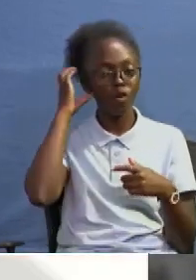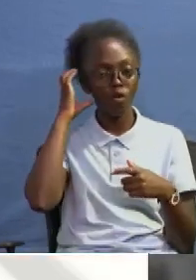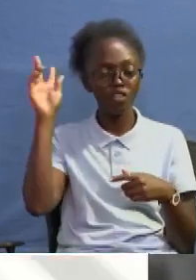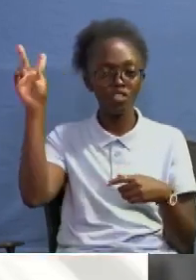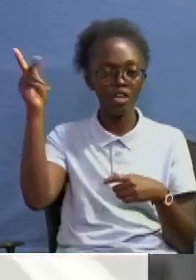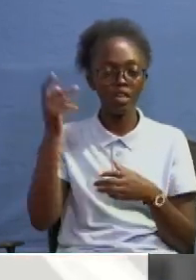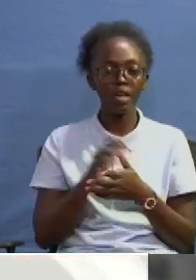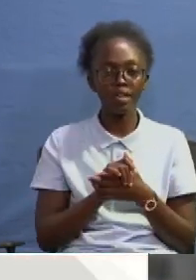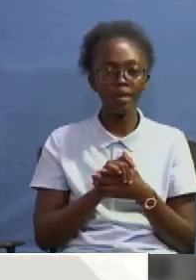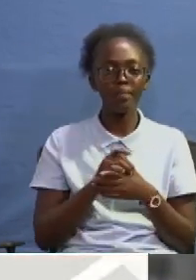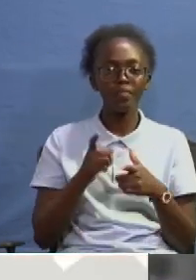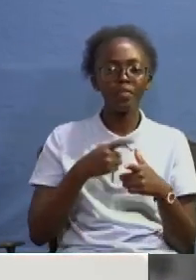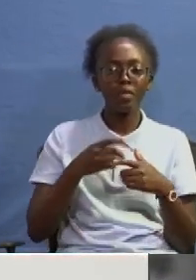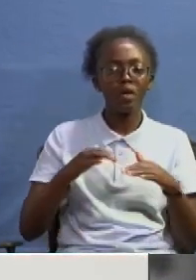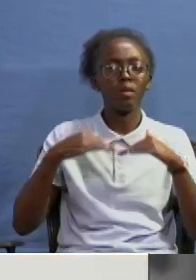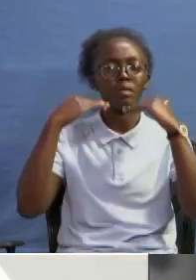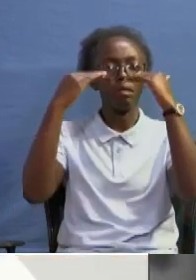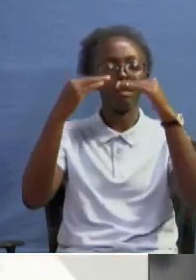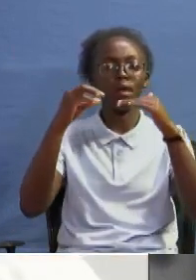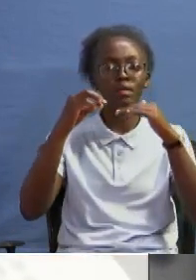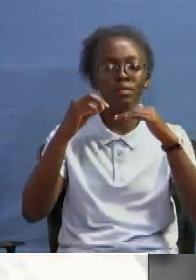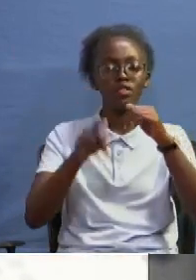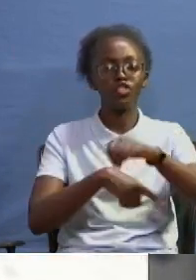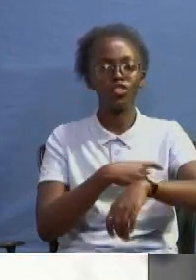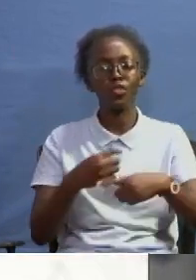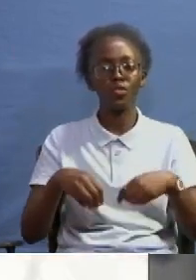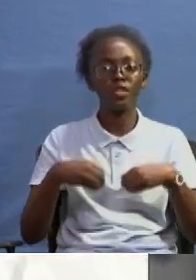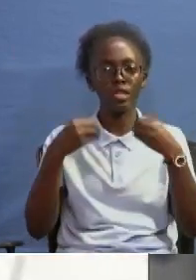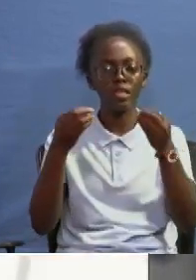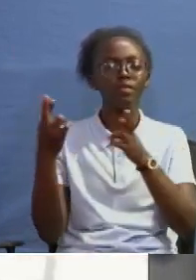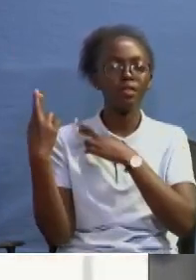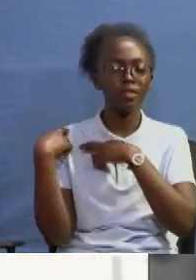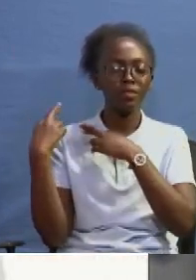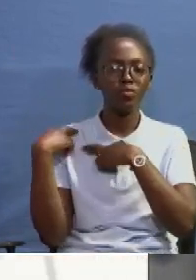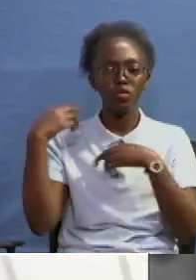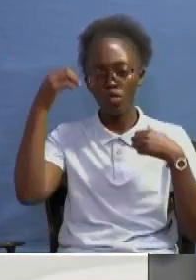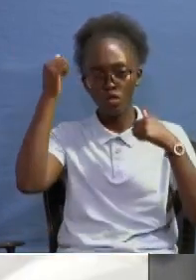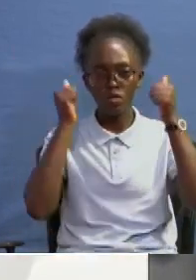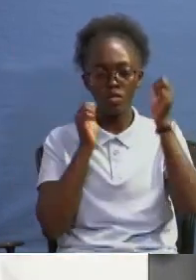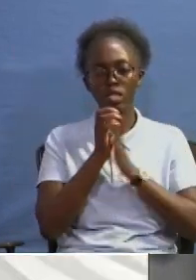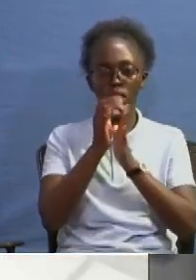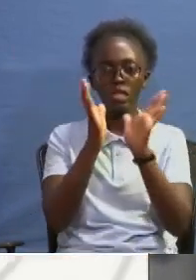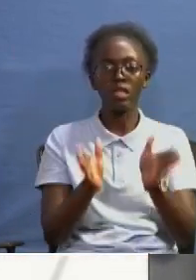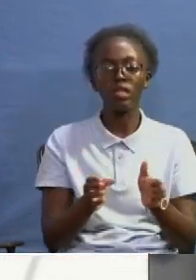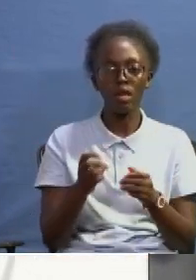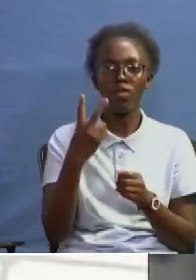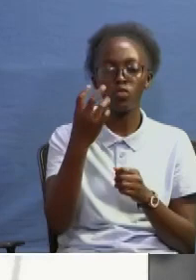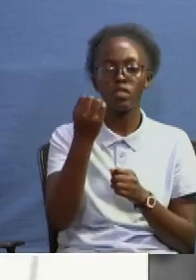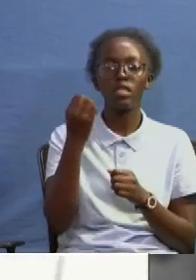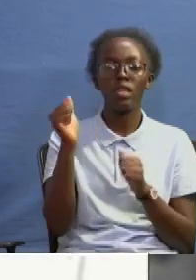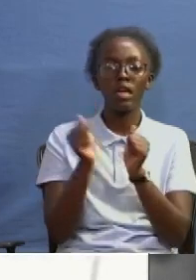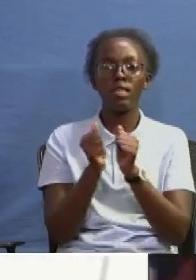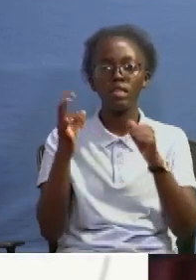from the Major General and was later appointed Commander Kenya Air Force on July 15, 2018, before succeeding